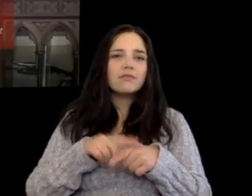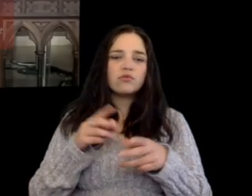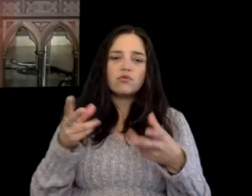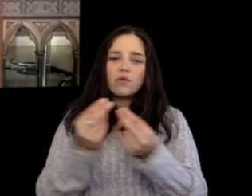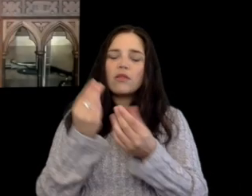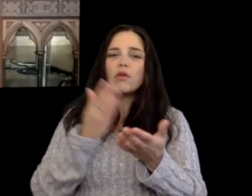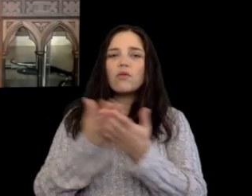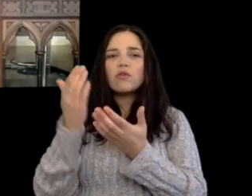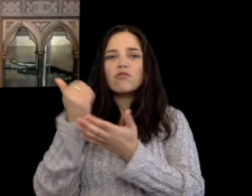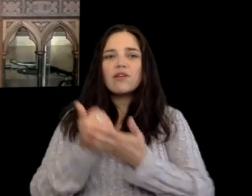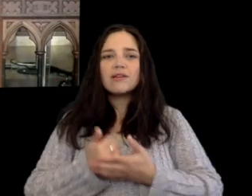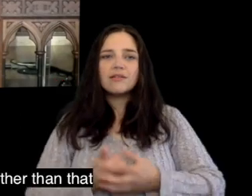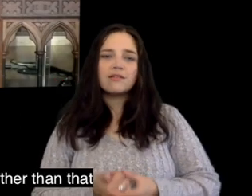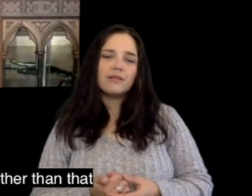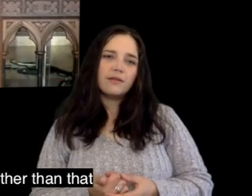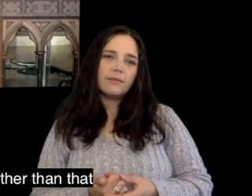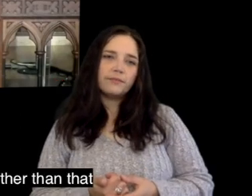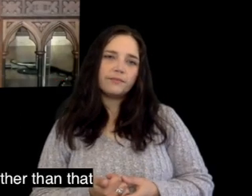grace?